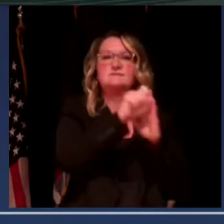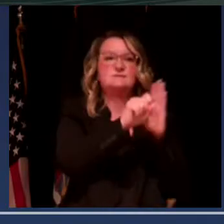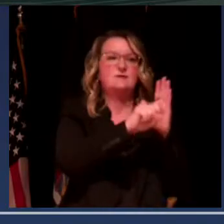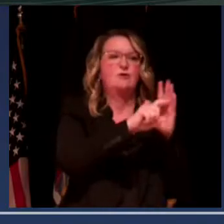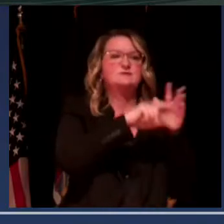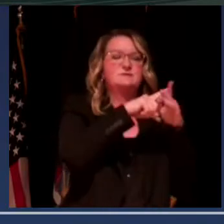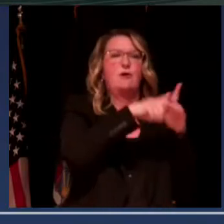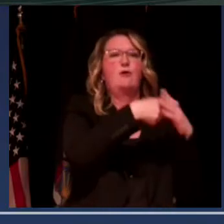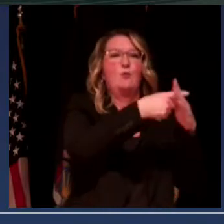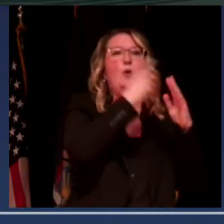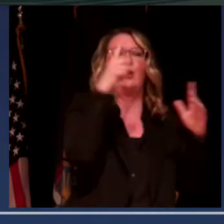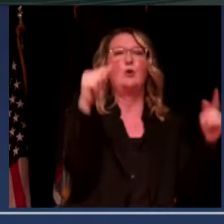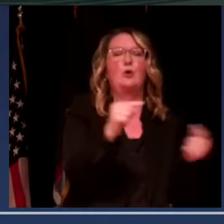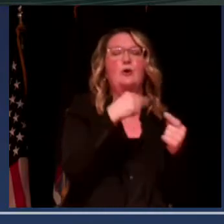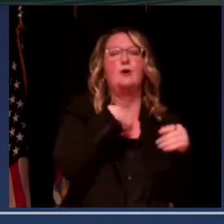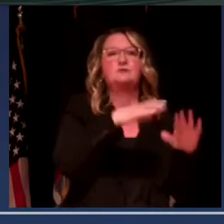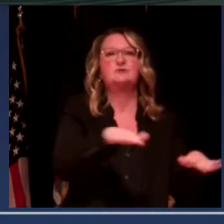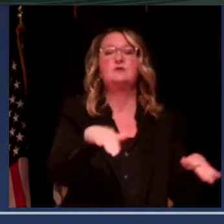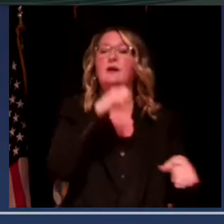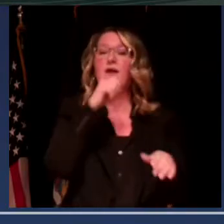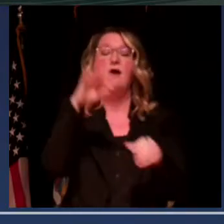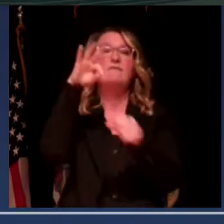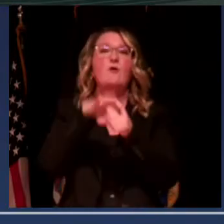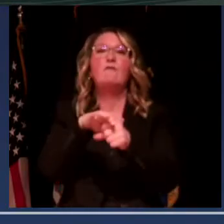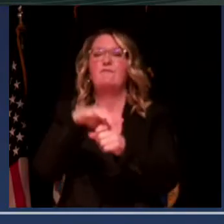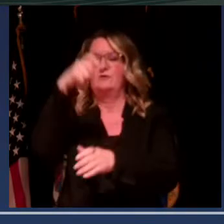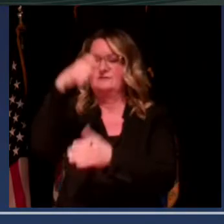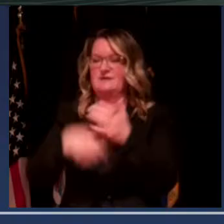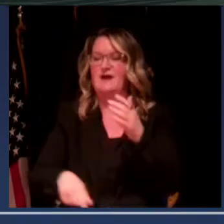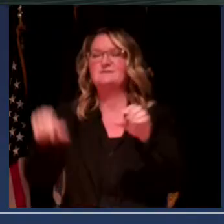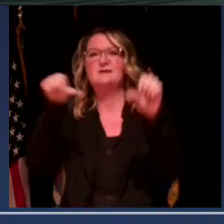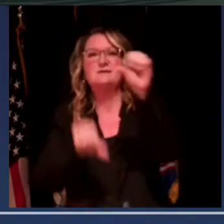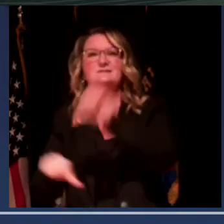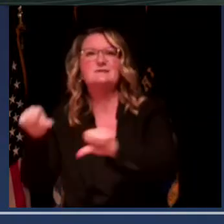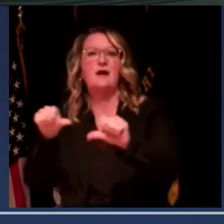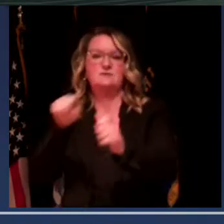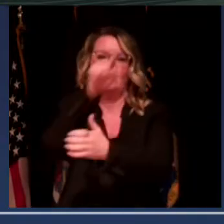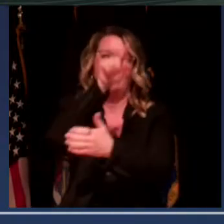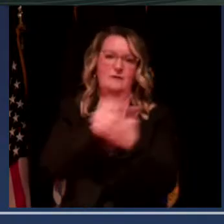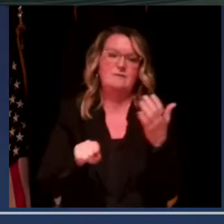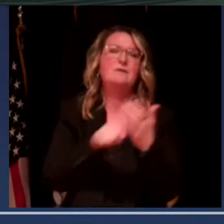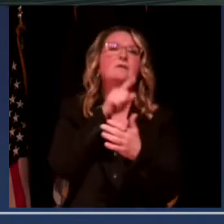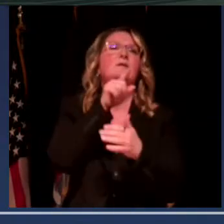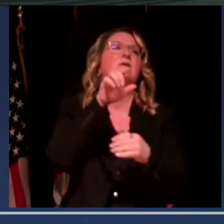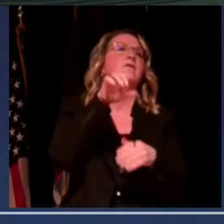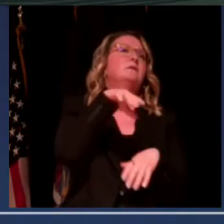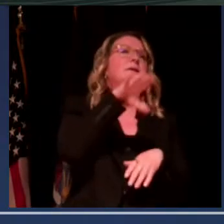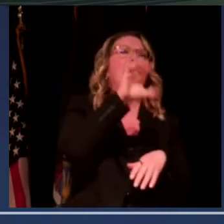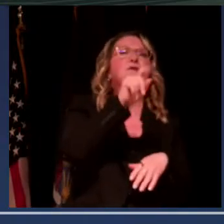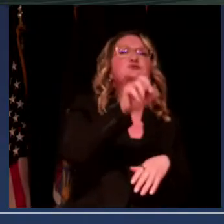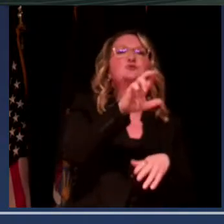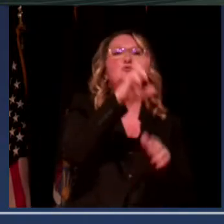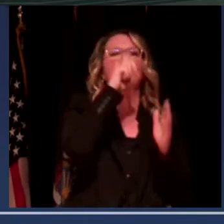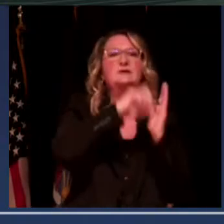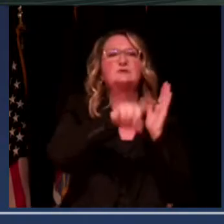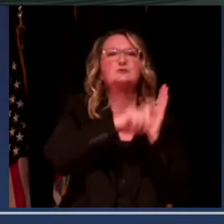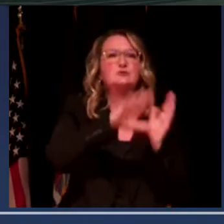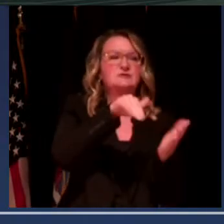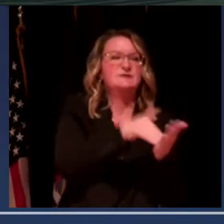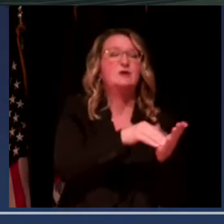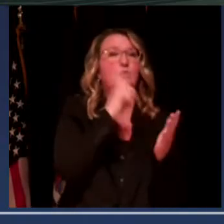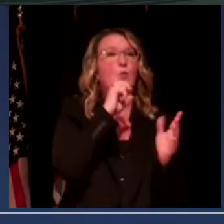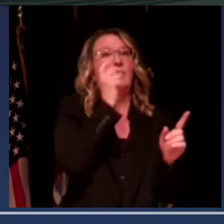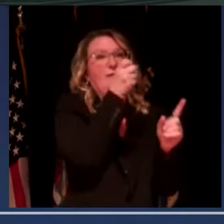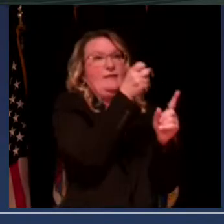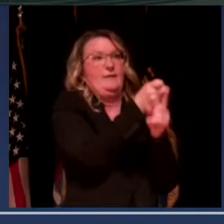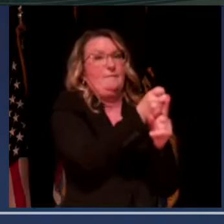children. They did not vote for attacks on science and cuts to cancer research centers like UB and Roswell Park, which will inevitably